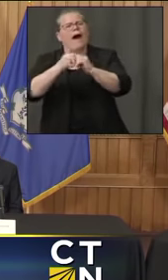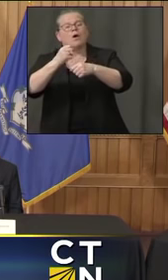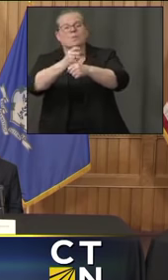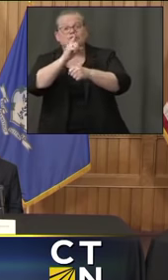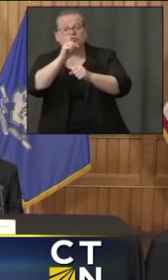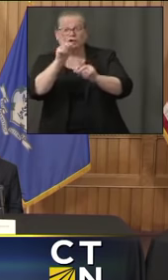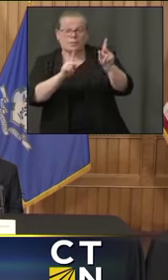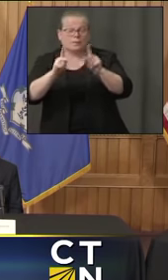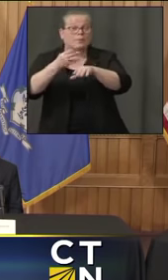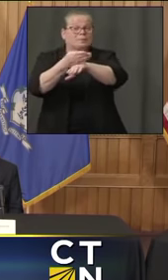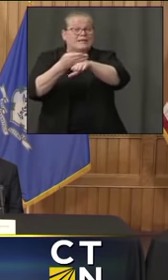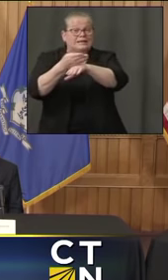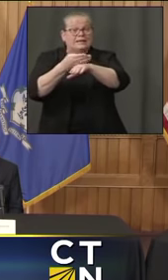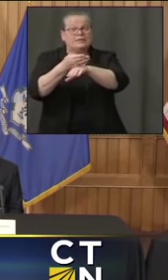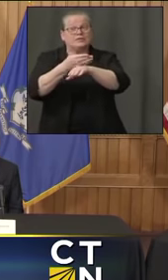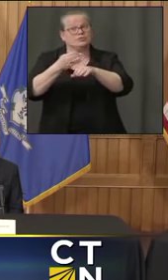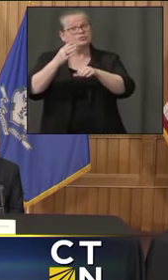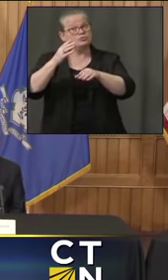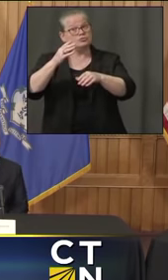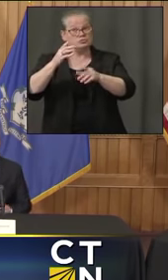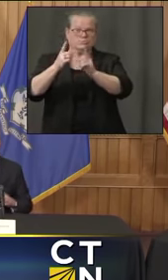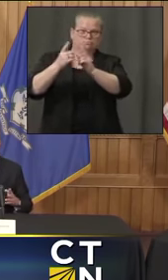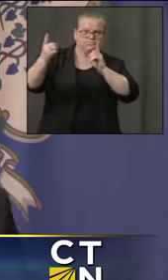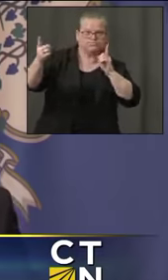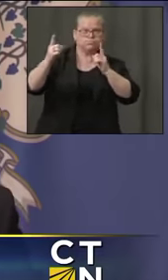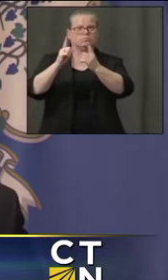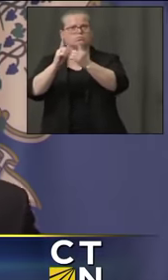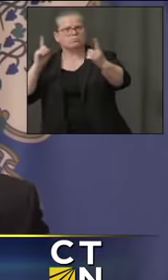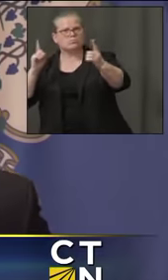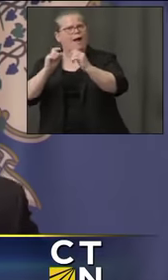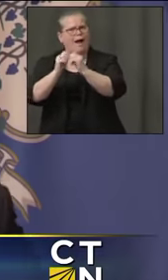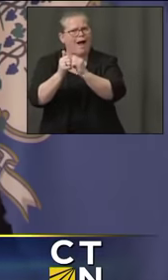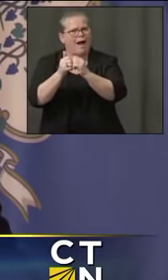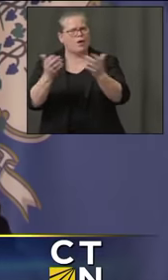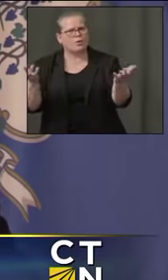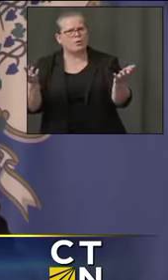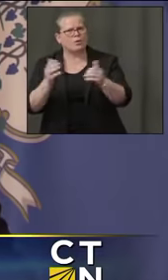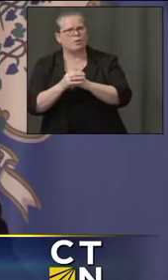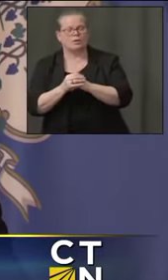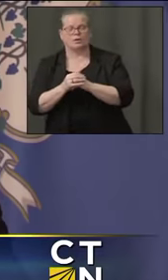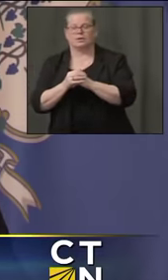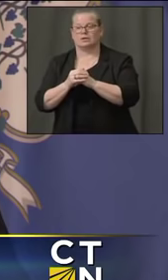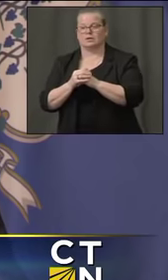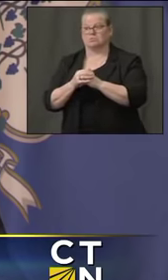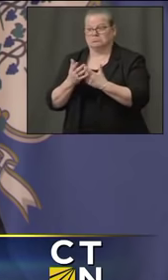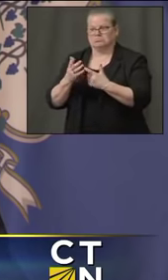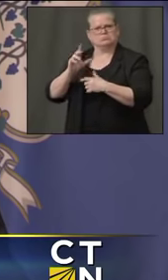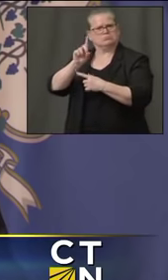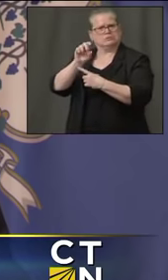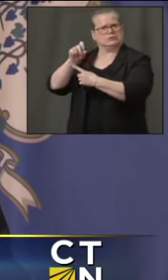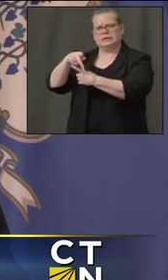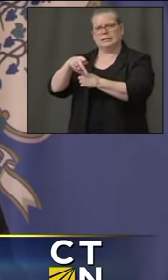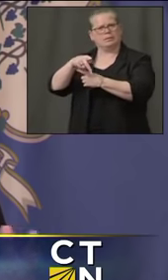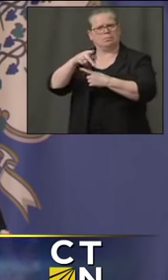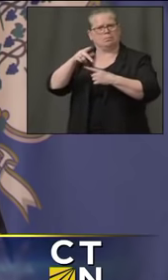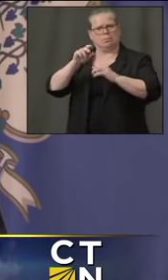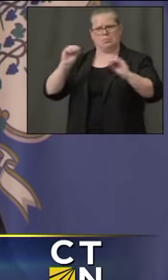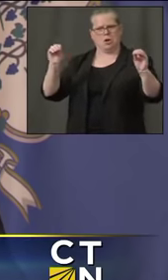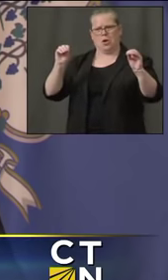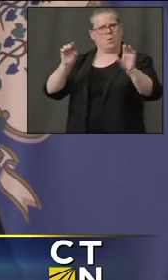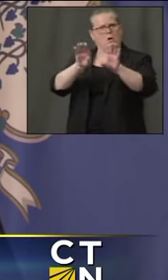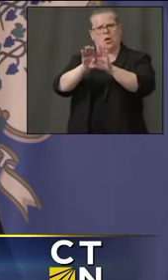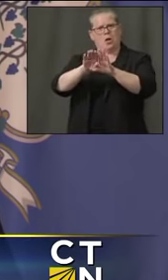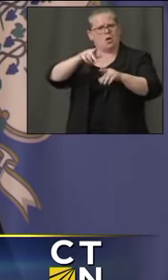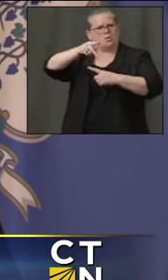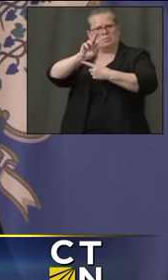at the beaches? Well, Deep hasn't closed down any of these parks that I know of. I think what they've done is said we're limiting